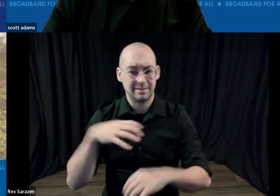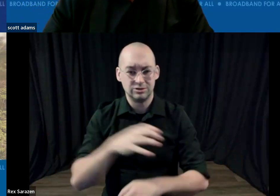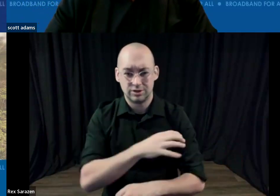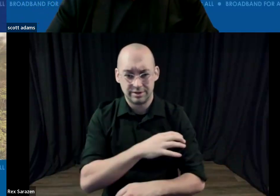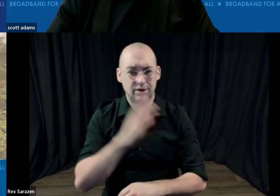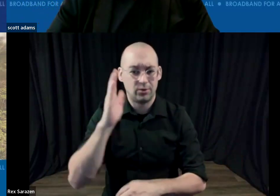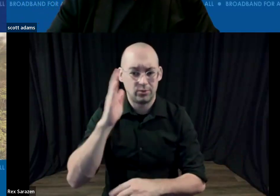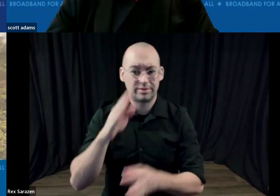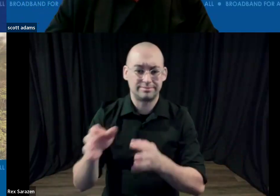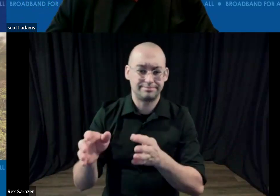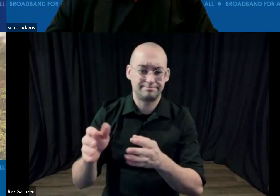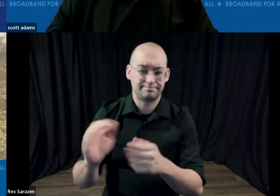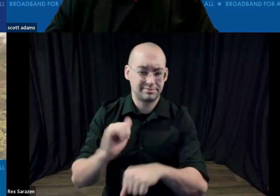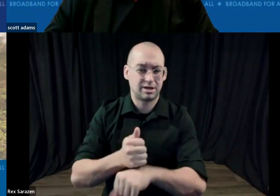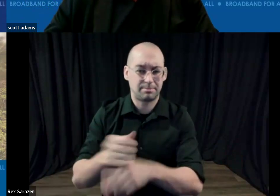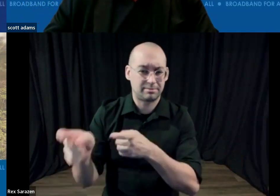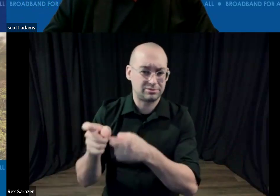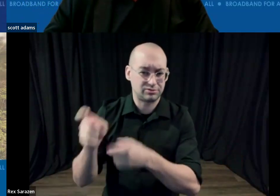California.